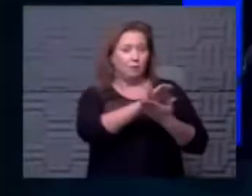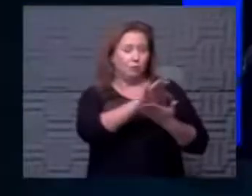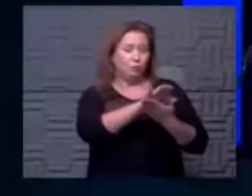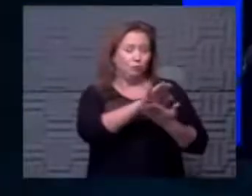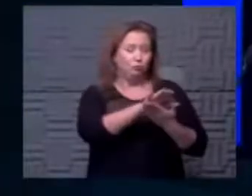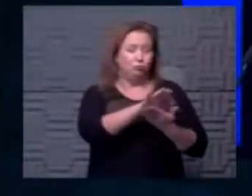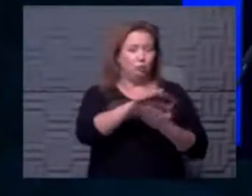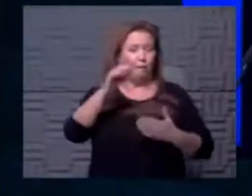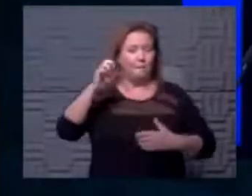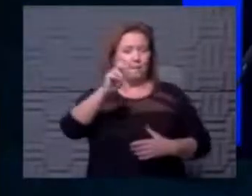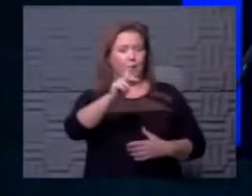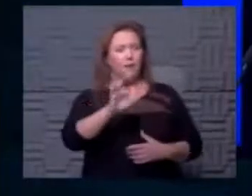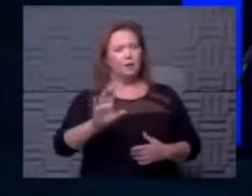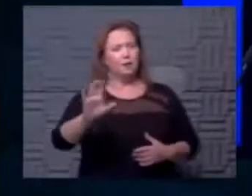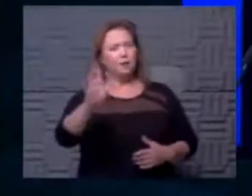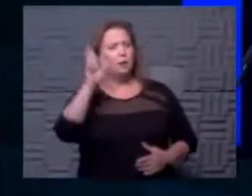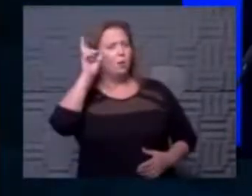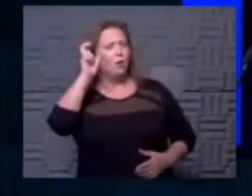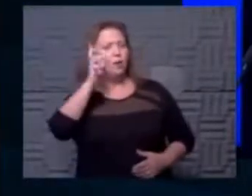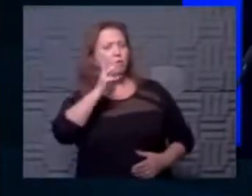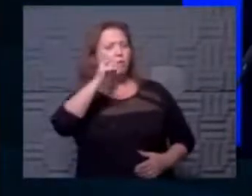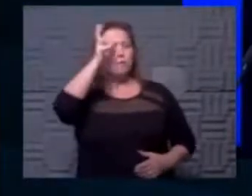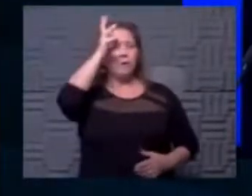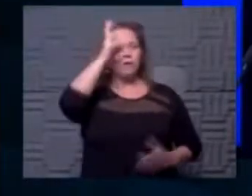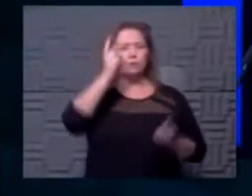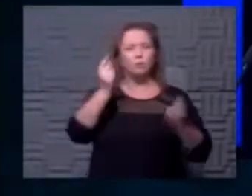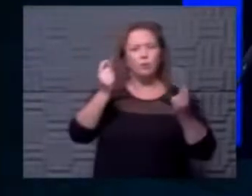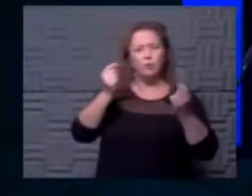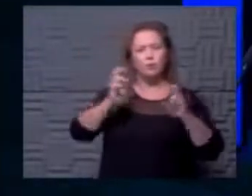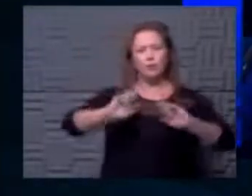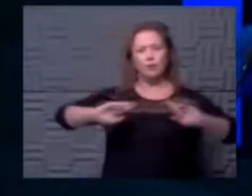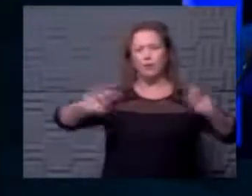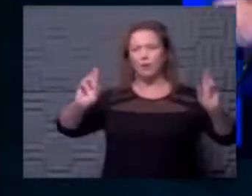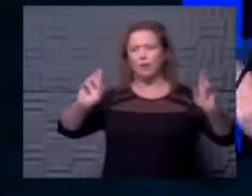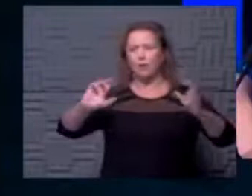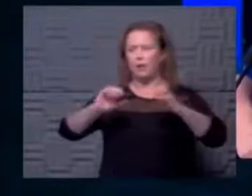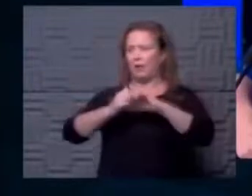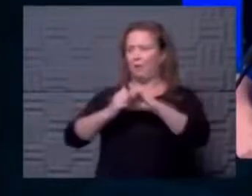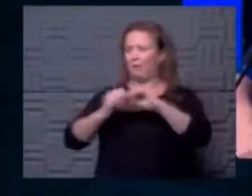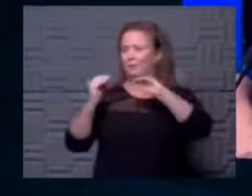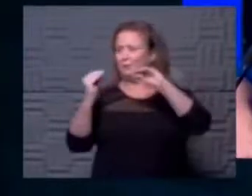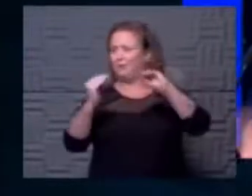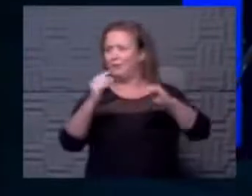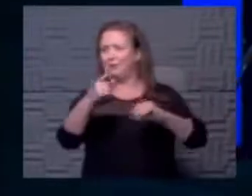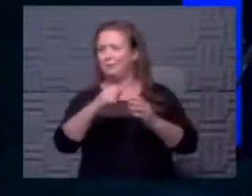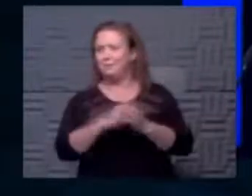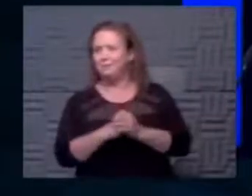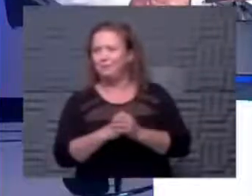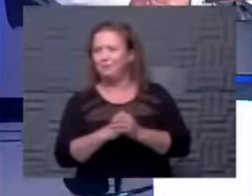it. What are you hearing from parents? What have you done to prepare? How did you coach them?